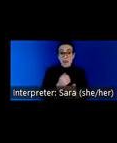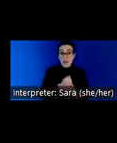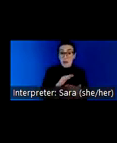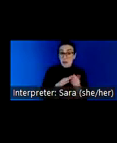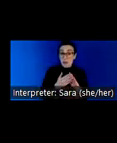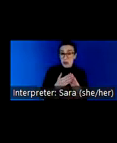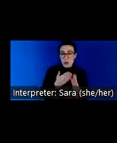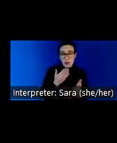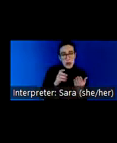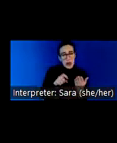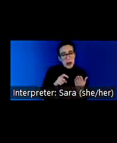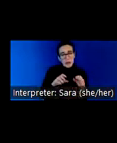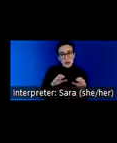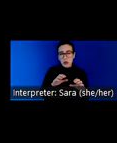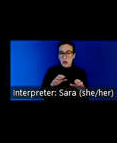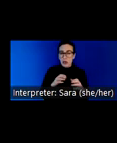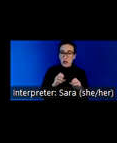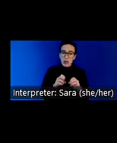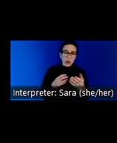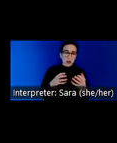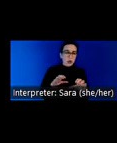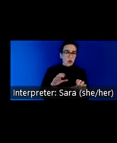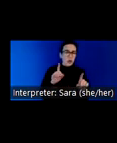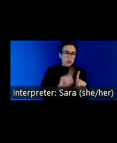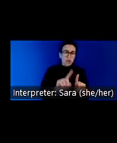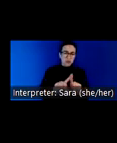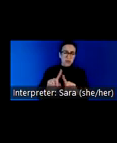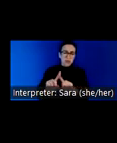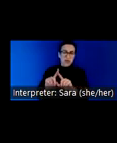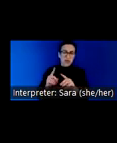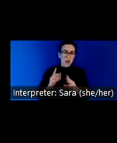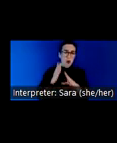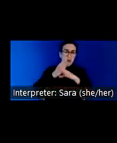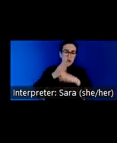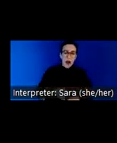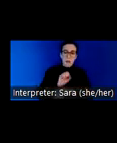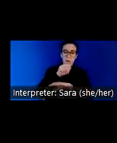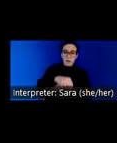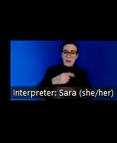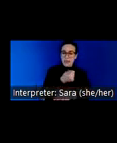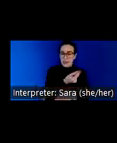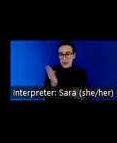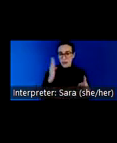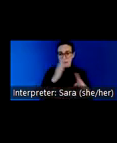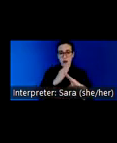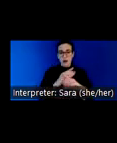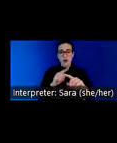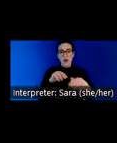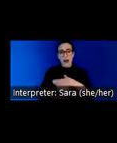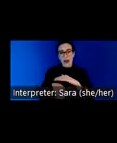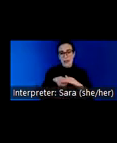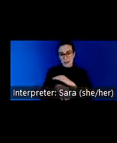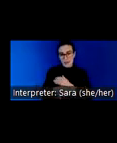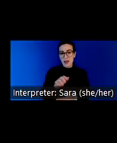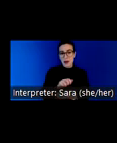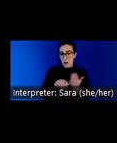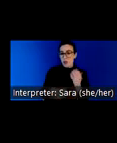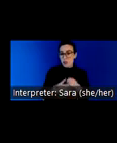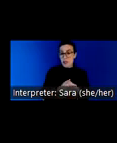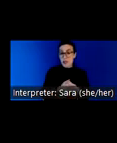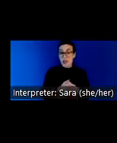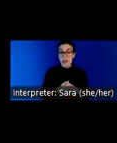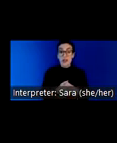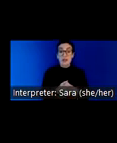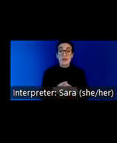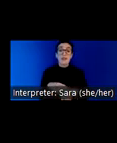care. It also impacts our criminal justice reform because in DC, all felonies and some